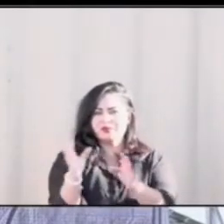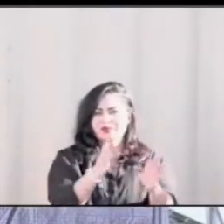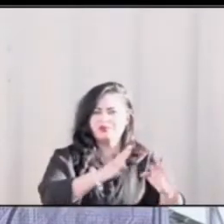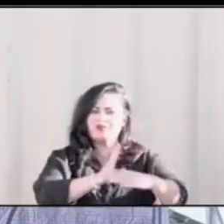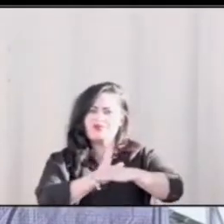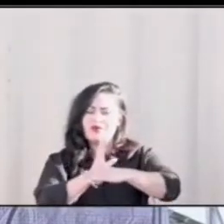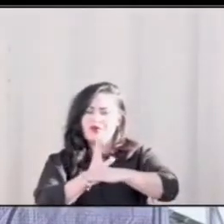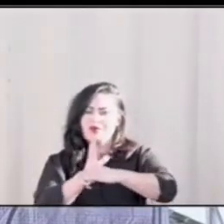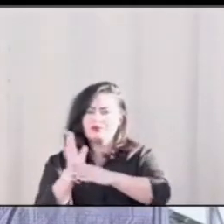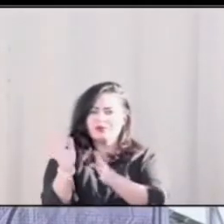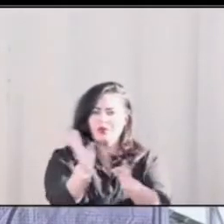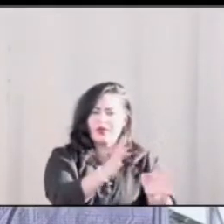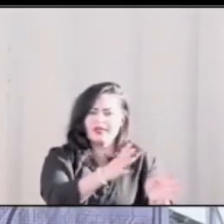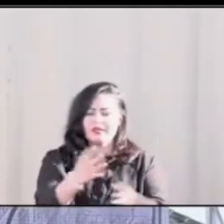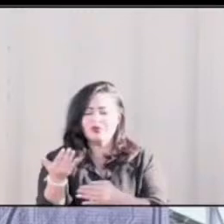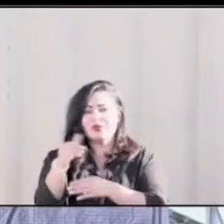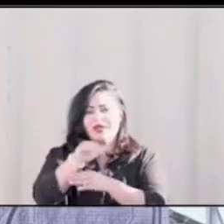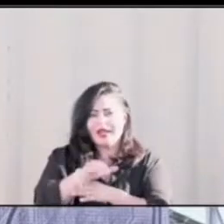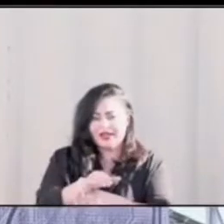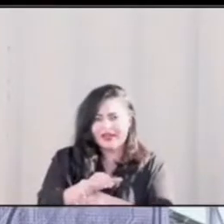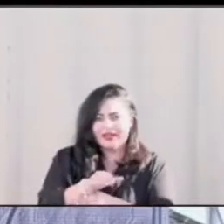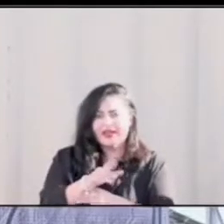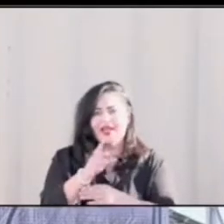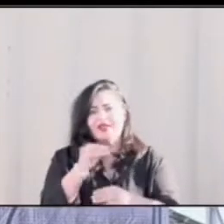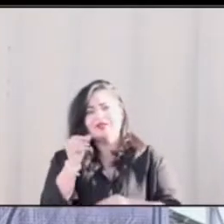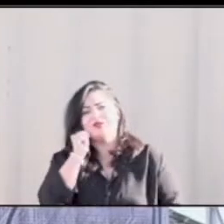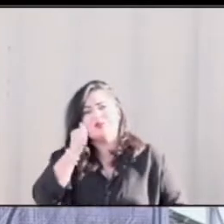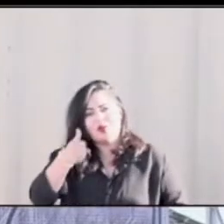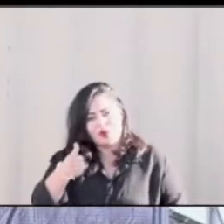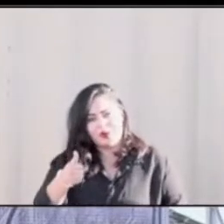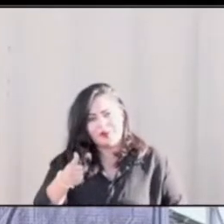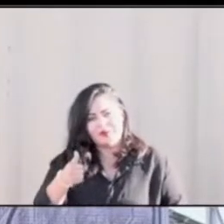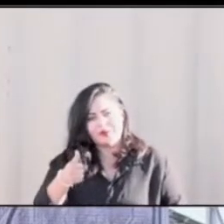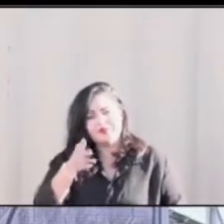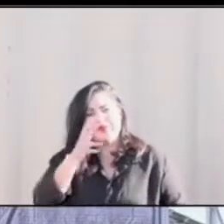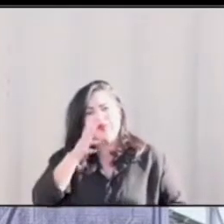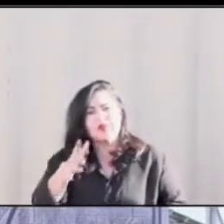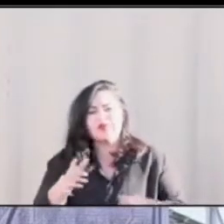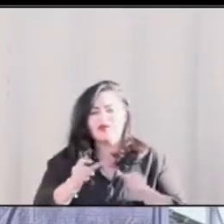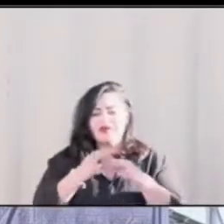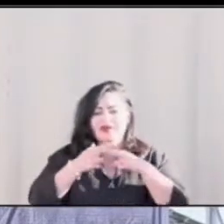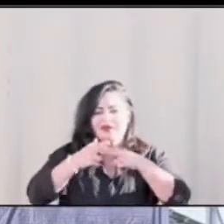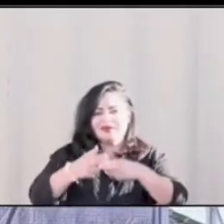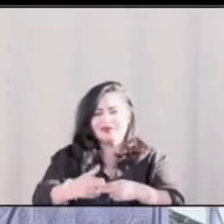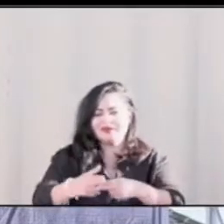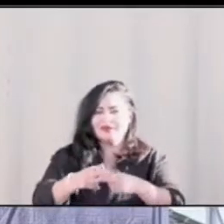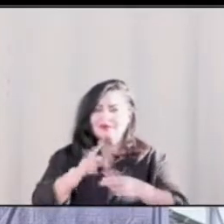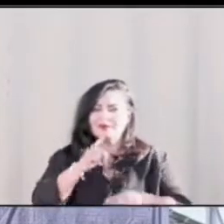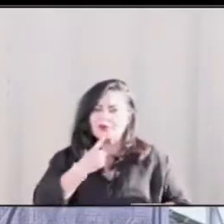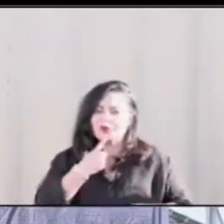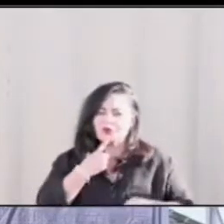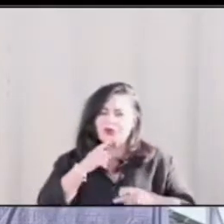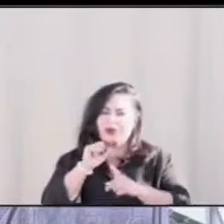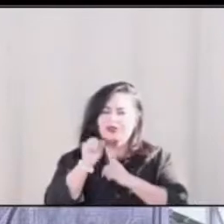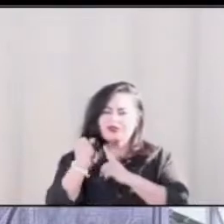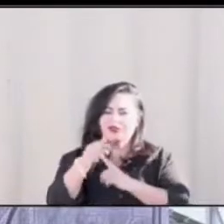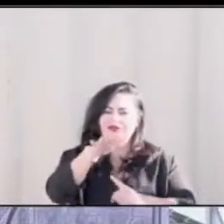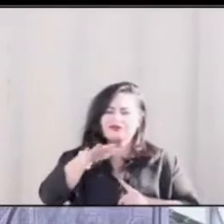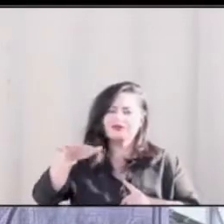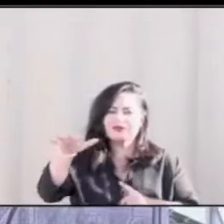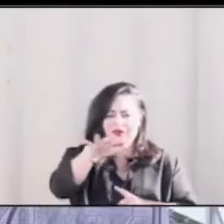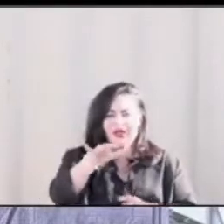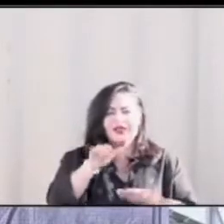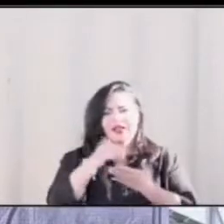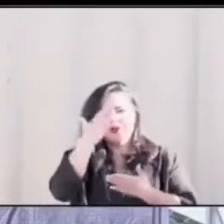developing across the fire tonight and during the day tomorrow. That's going to maintain the critical fire weather conditions across the area, and therefore that's why